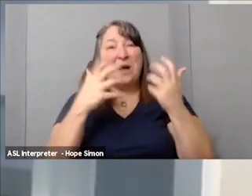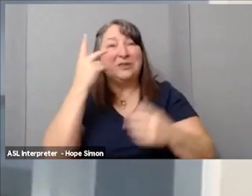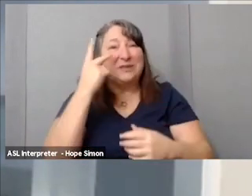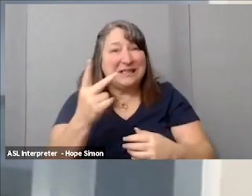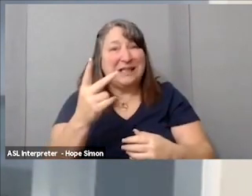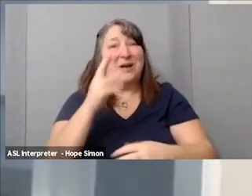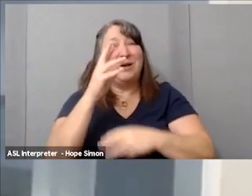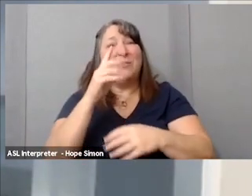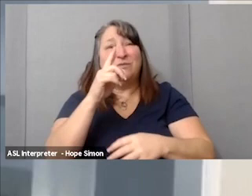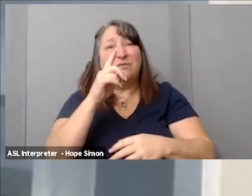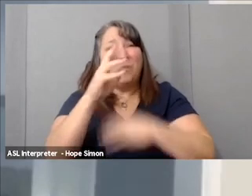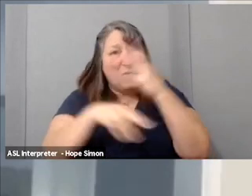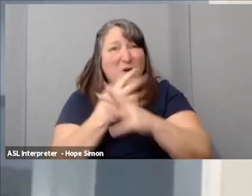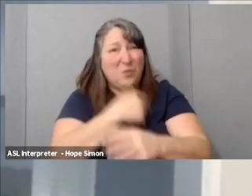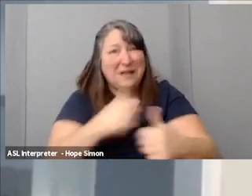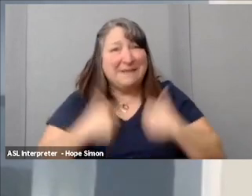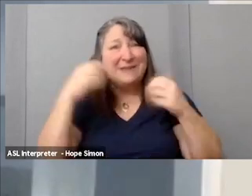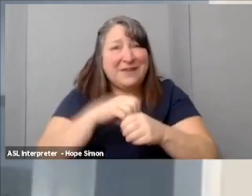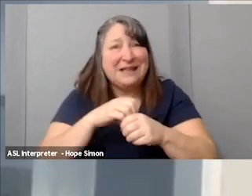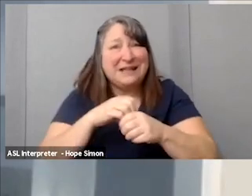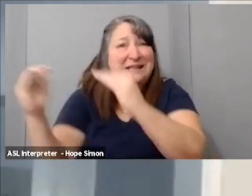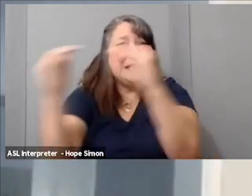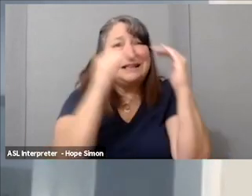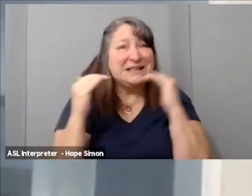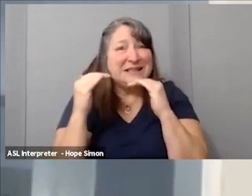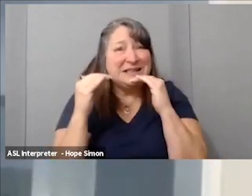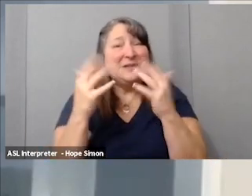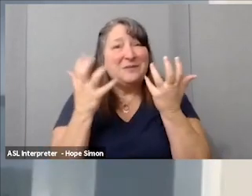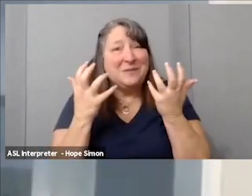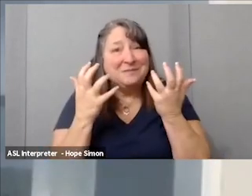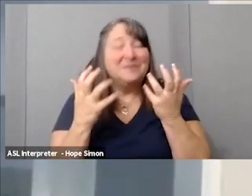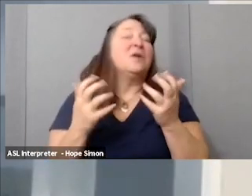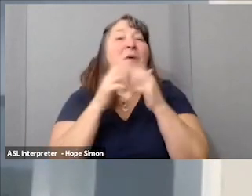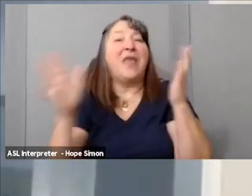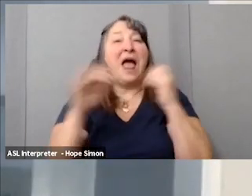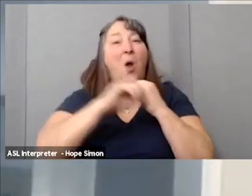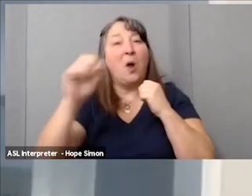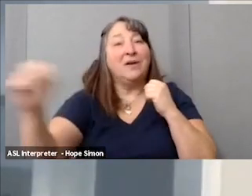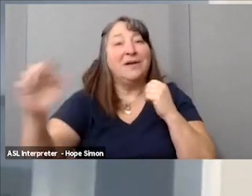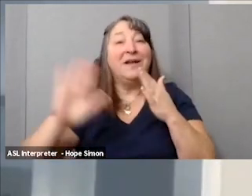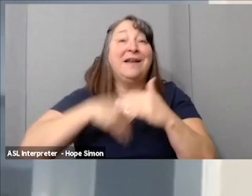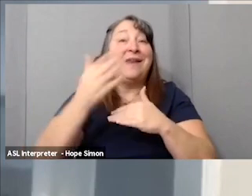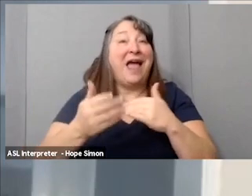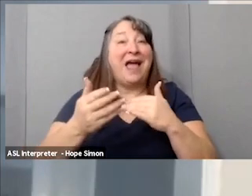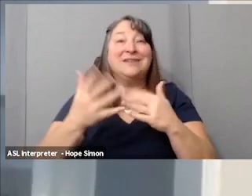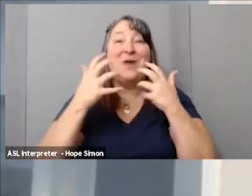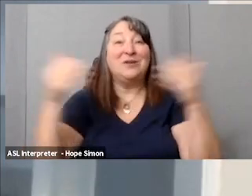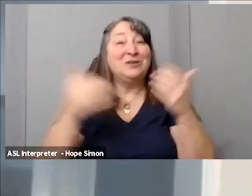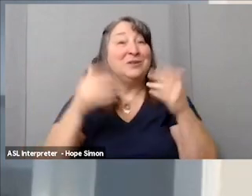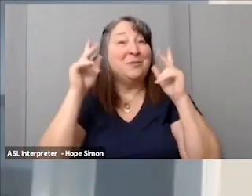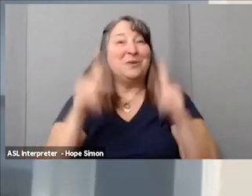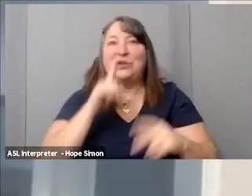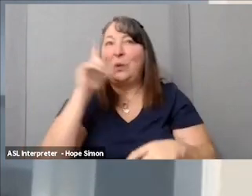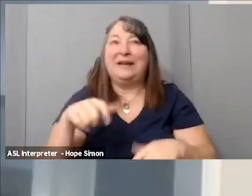in. So without further ado, I want to introduce someone who really needs no introduction.